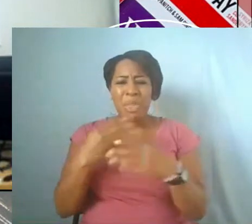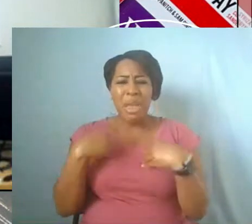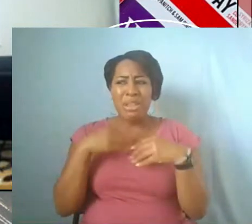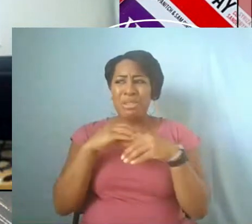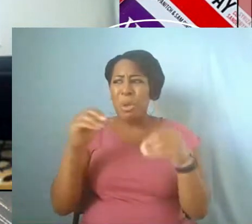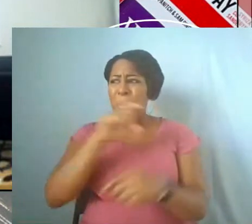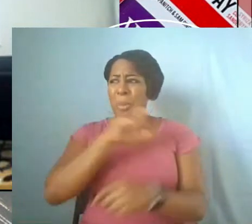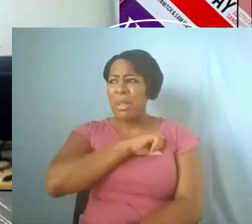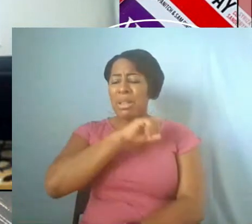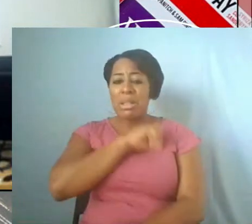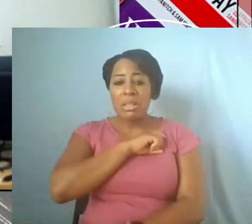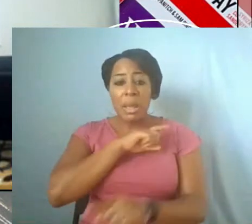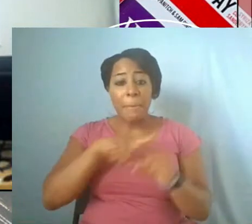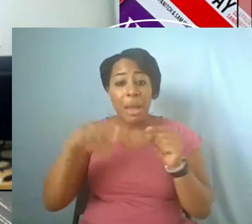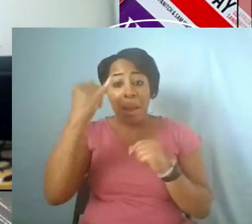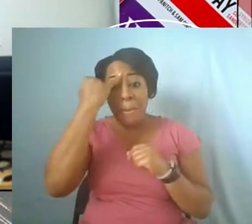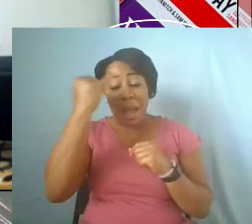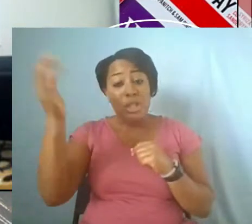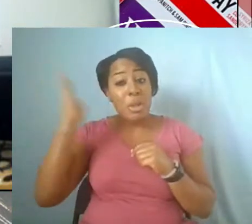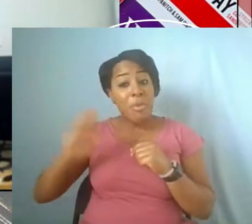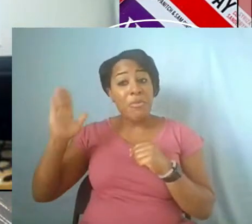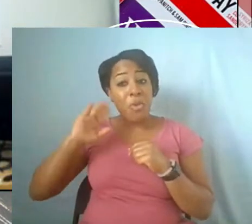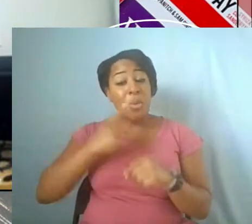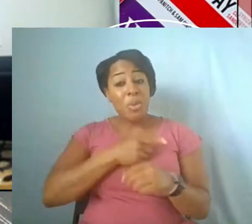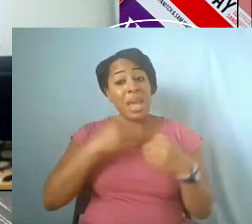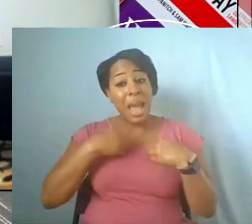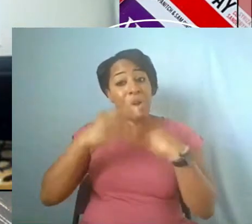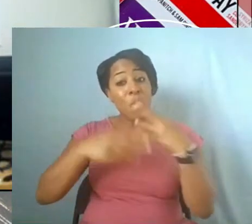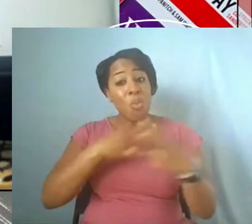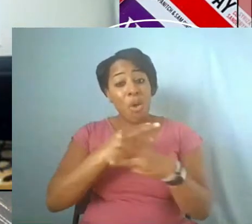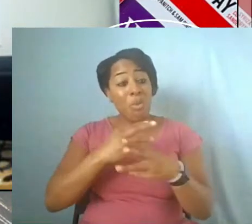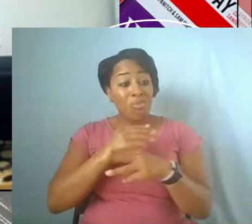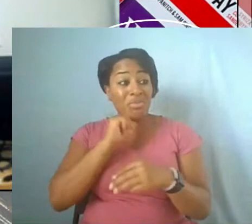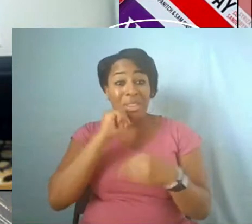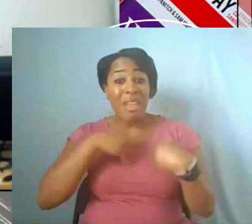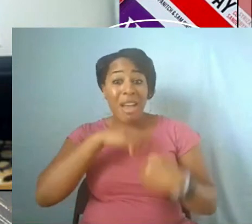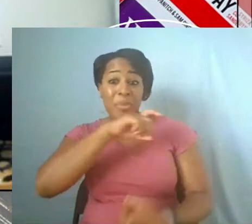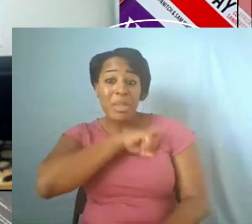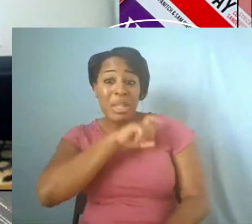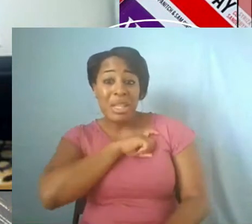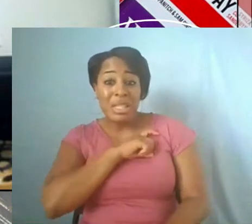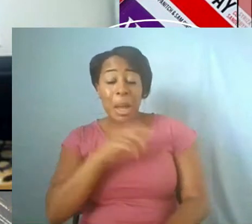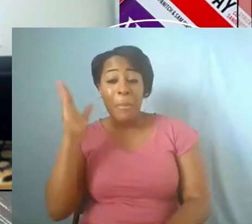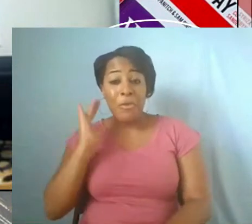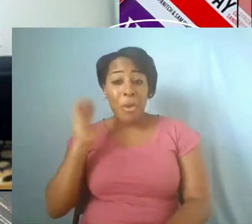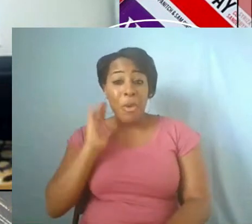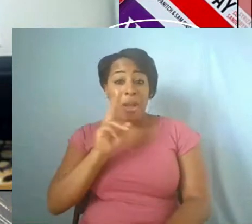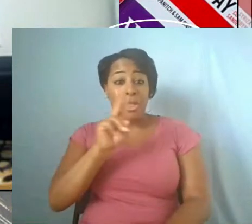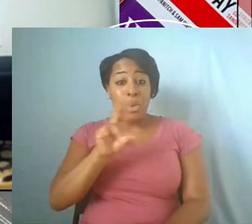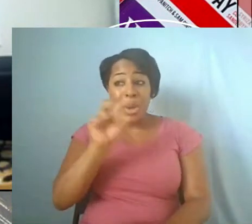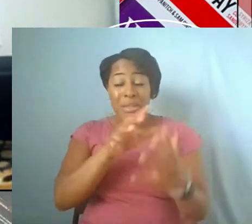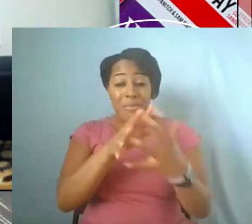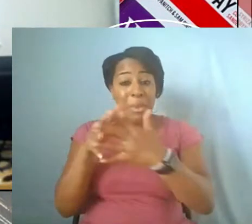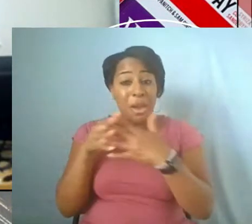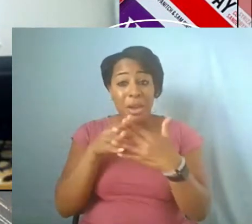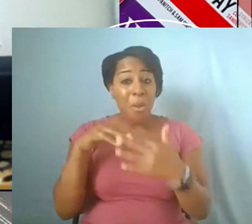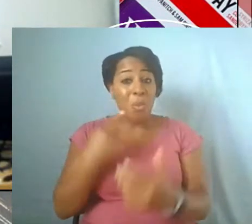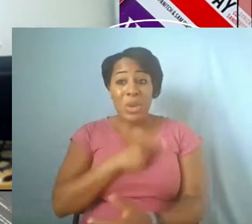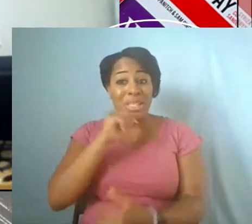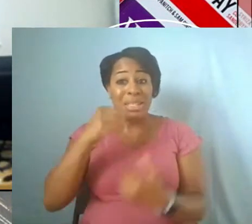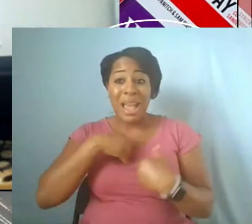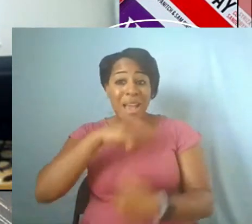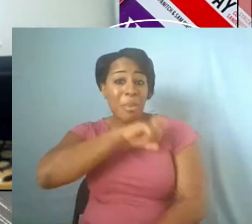used to be a world without police. Like in the United States of America, at one time, we didn't have police. Police